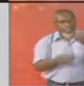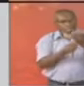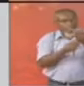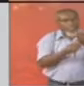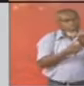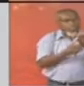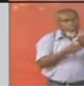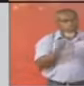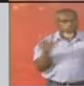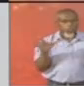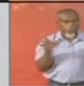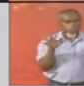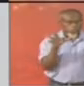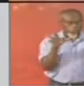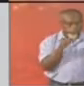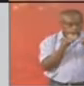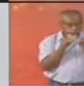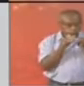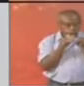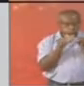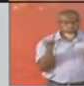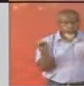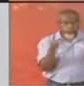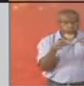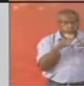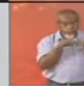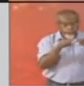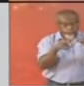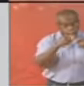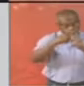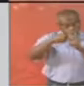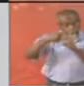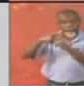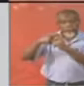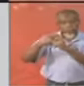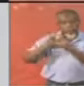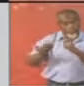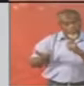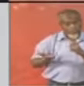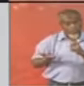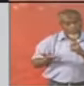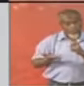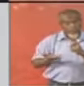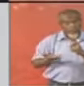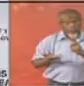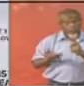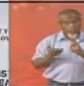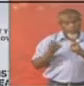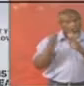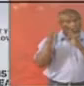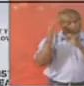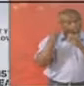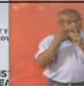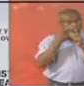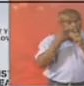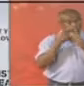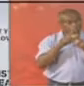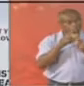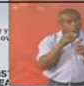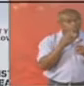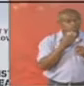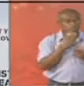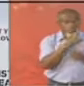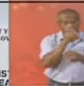from persons who were quarantined at our state quarantine facility. So I hope that answers your question. Okay, and just to